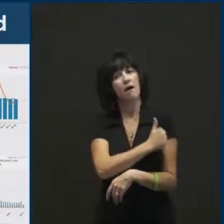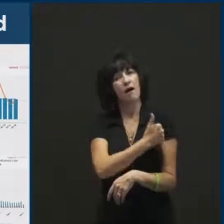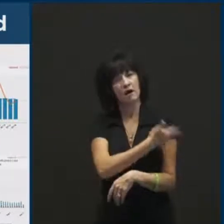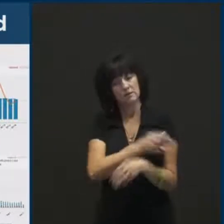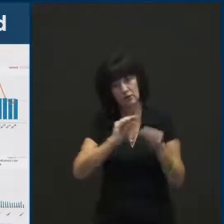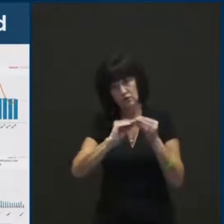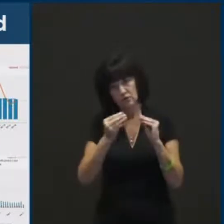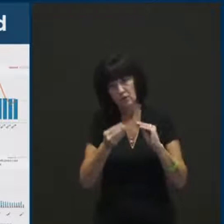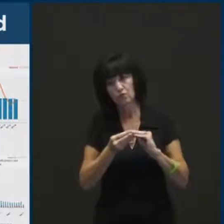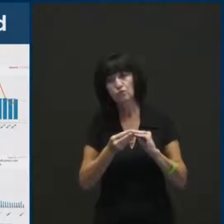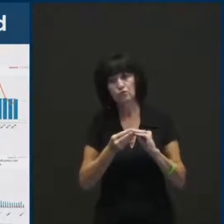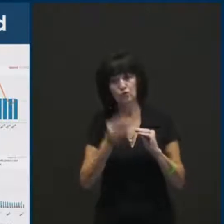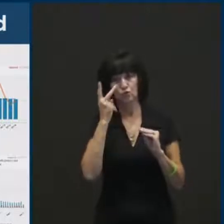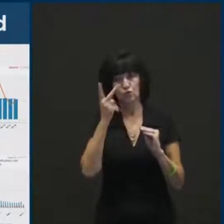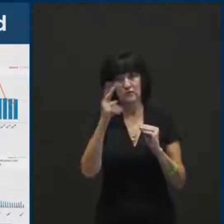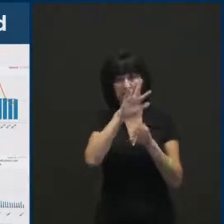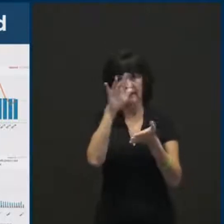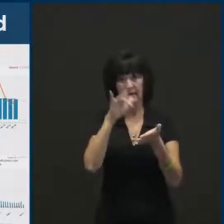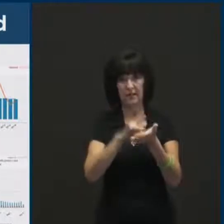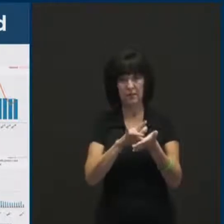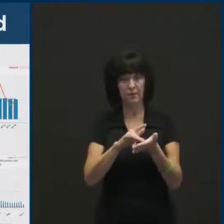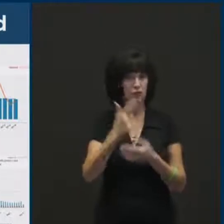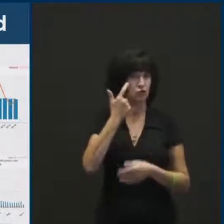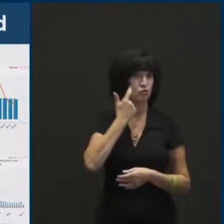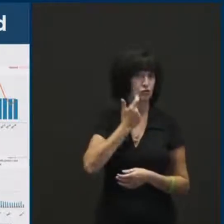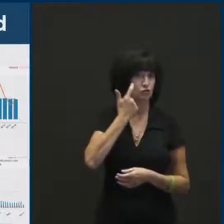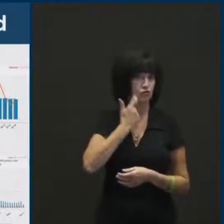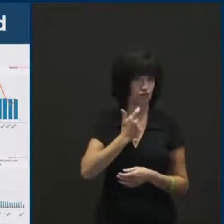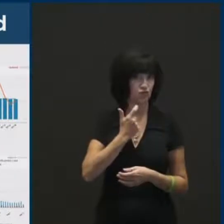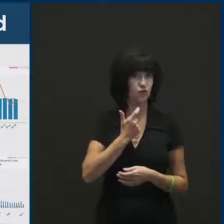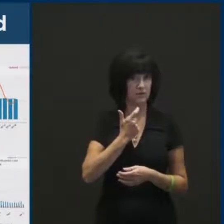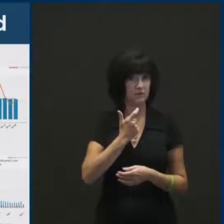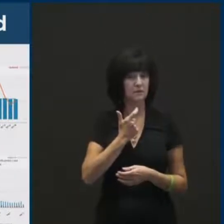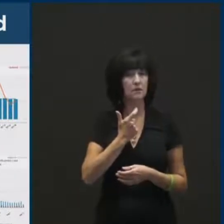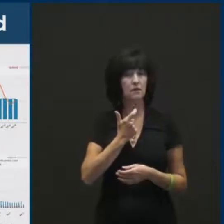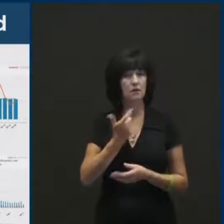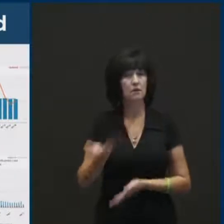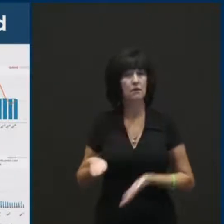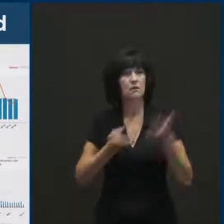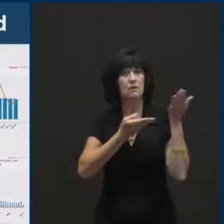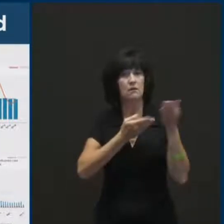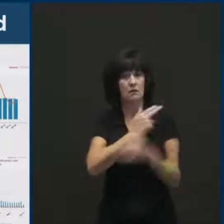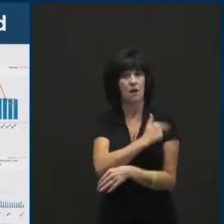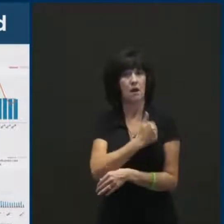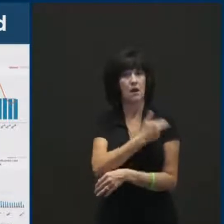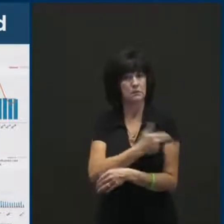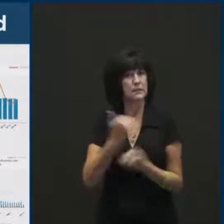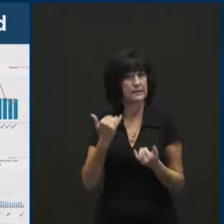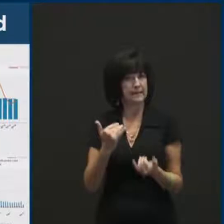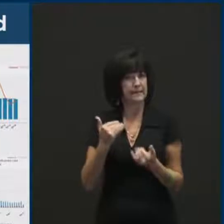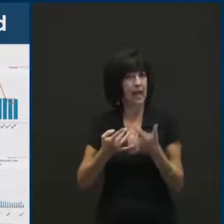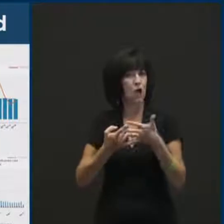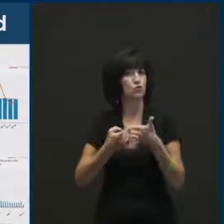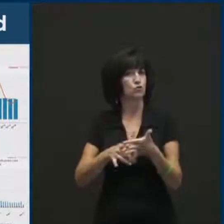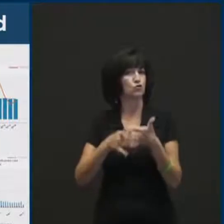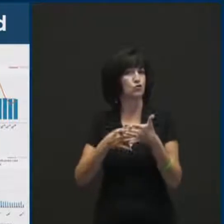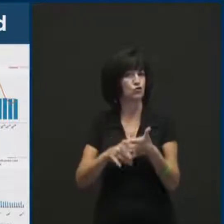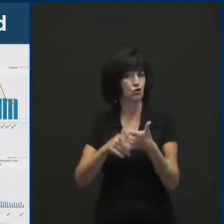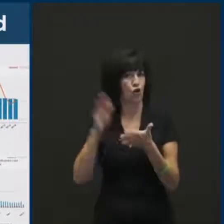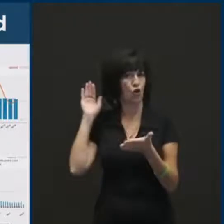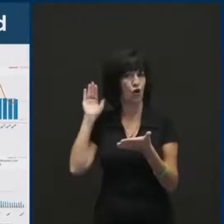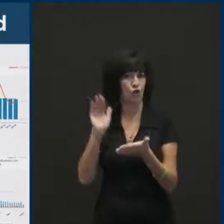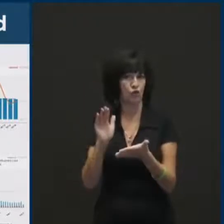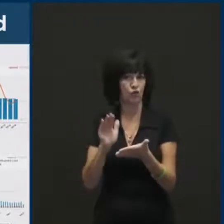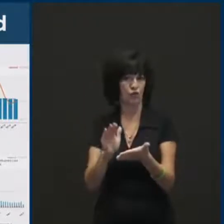the new hospital admissions are trending down, which should bode well for us in the